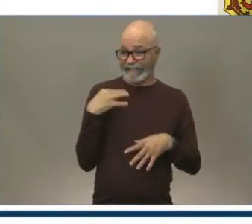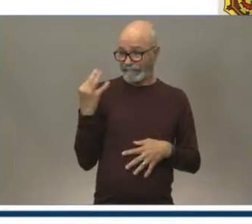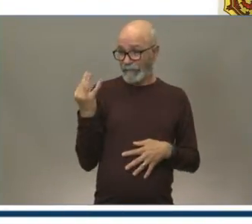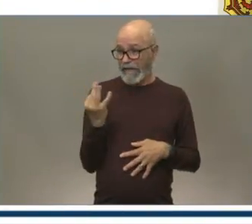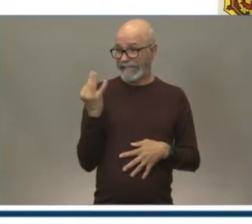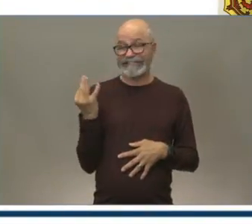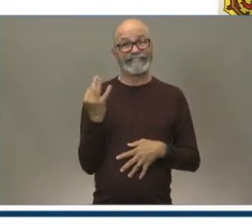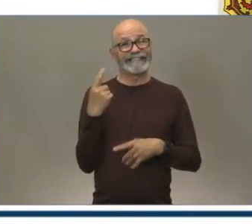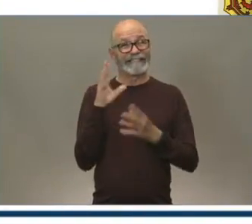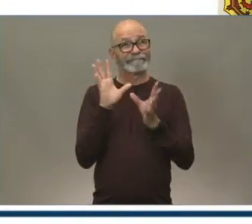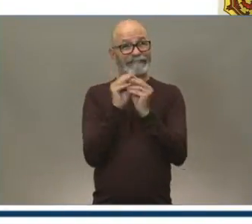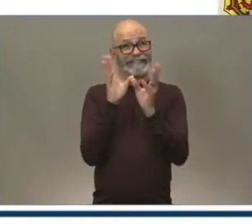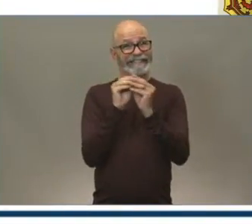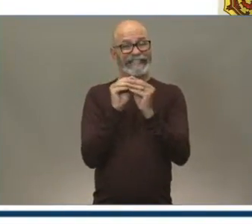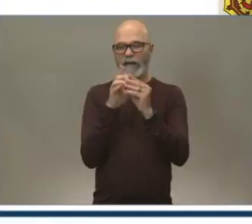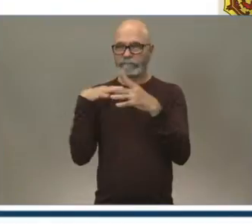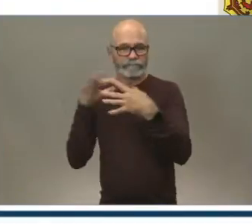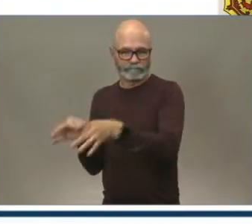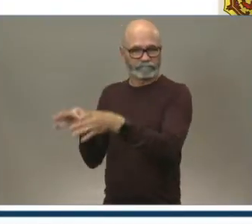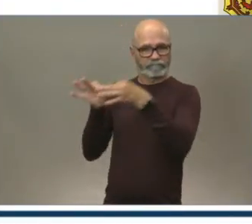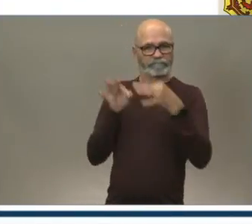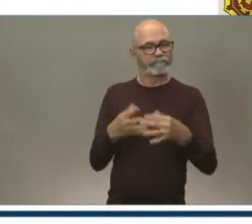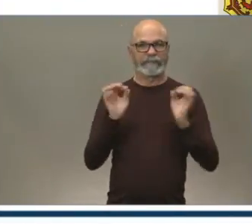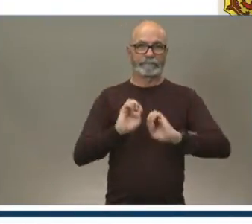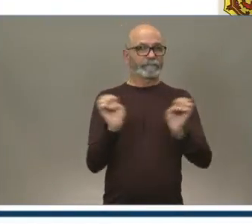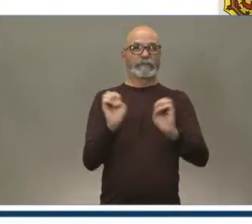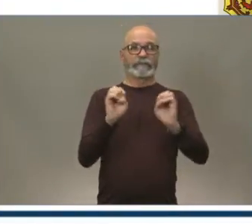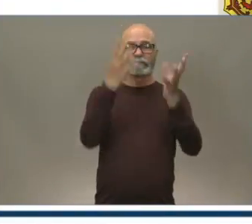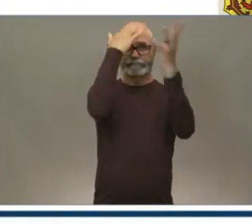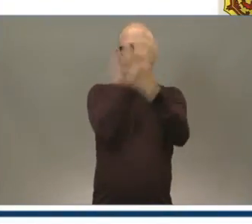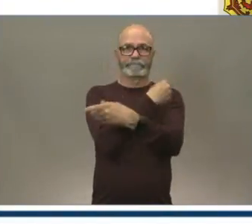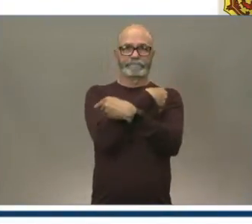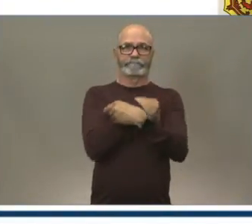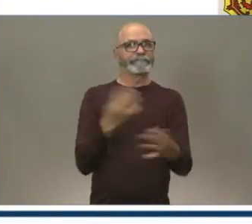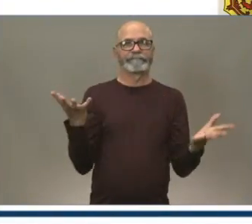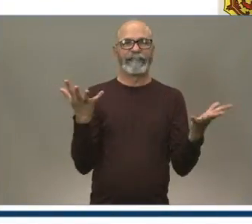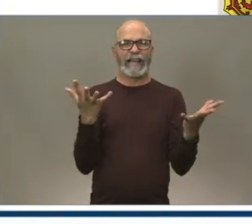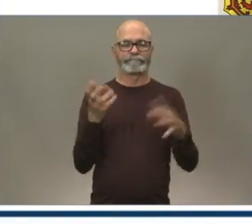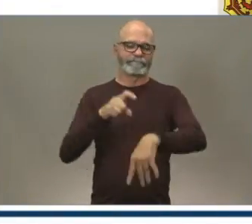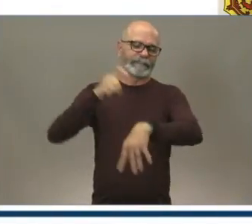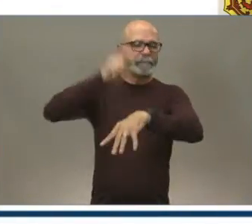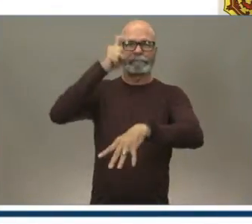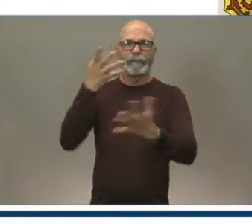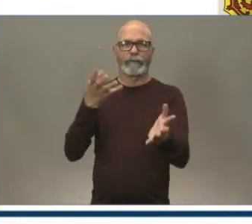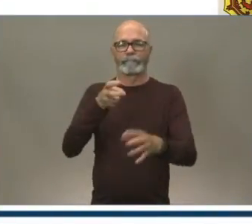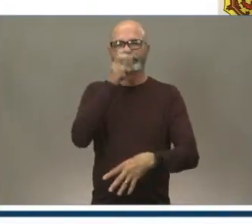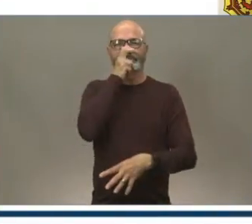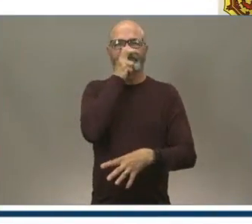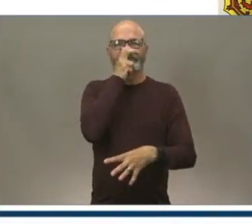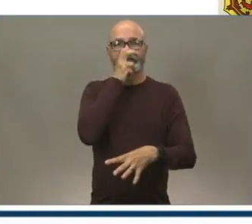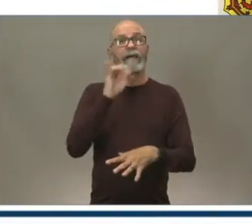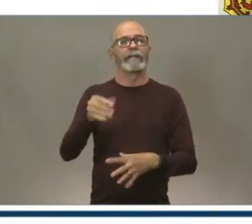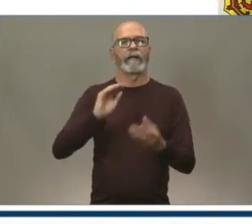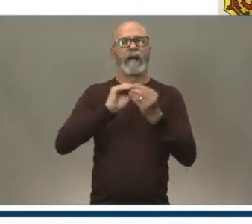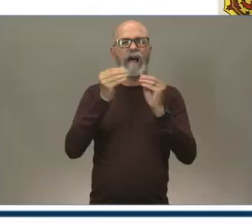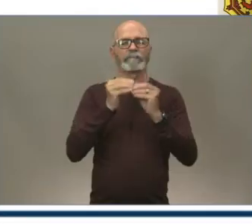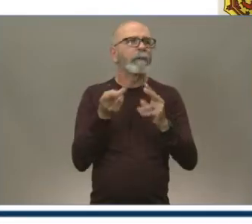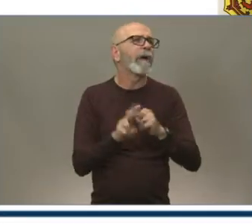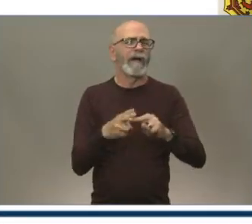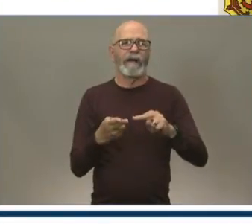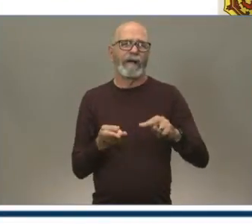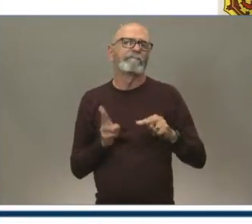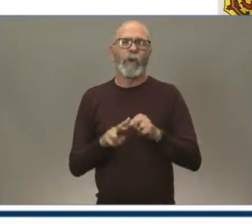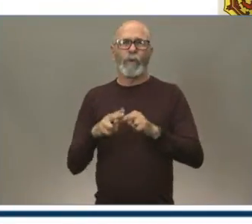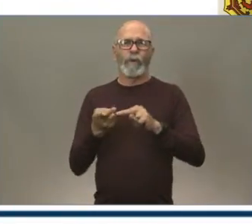to announce restrictions to stop the spread of the virus. Our case numbers are rising too rapidly, and there is now community spread